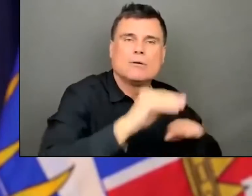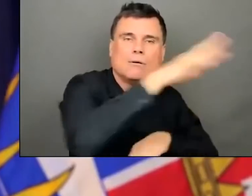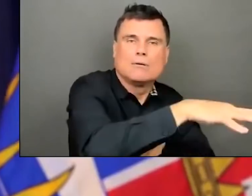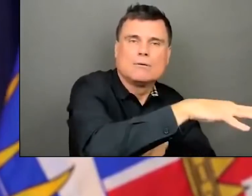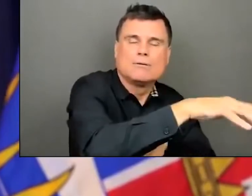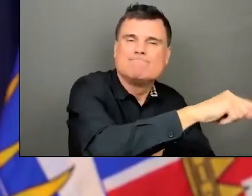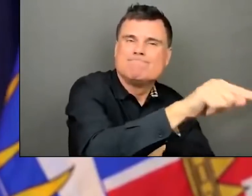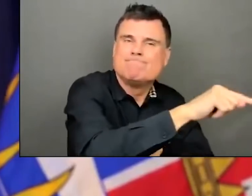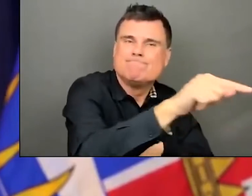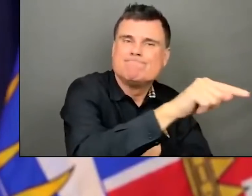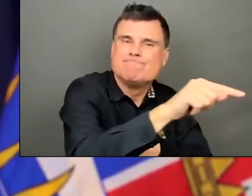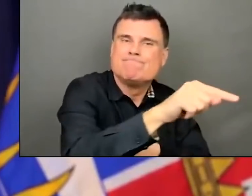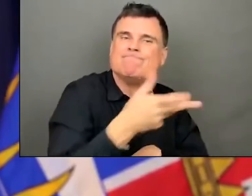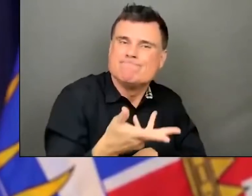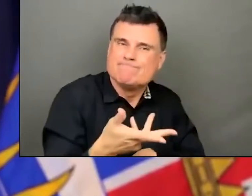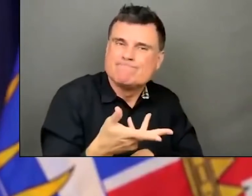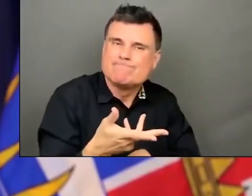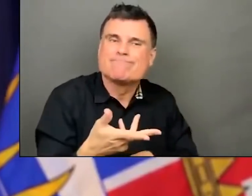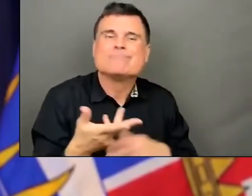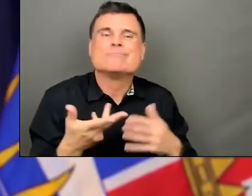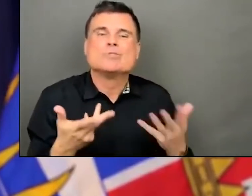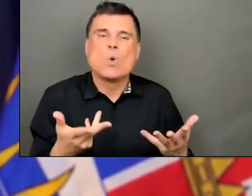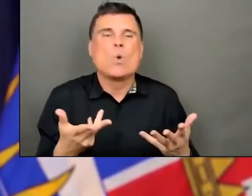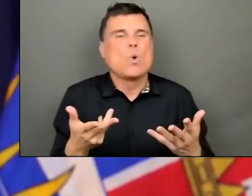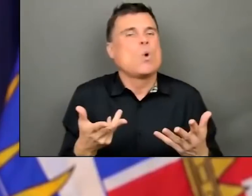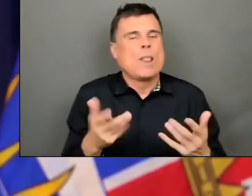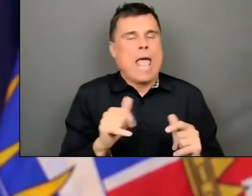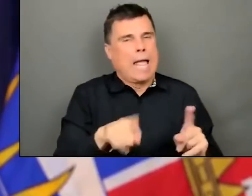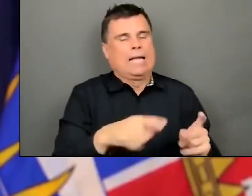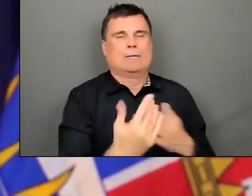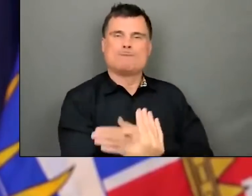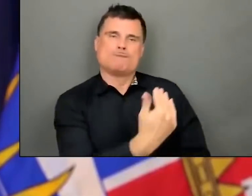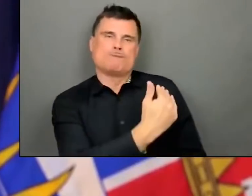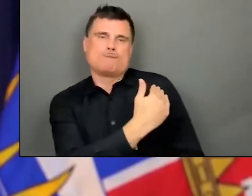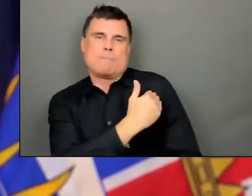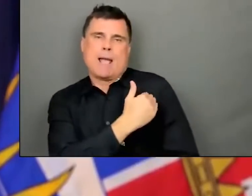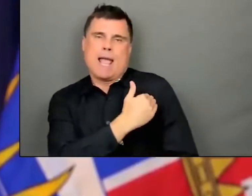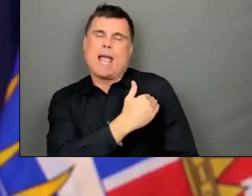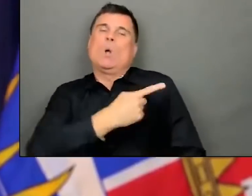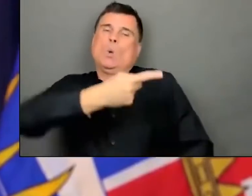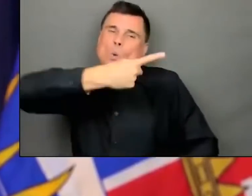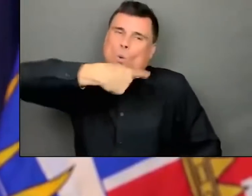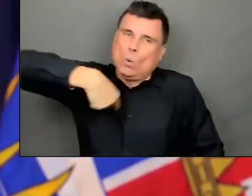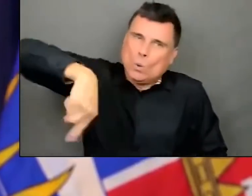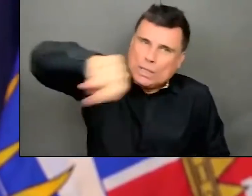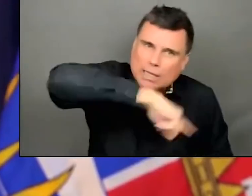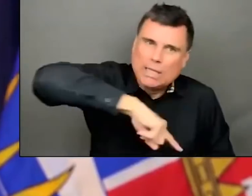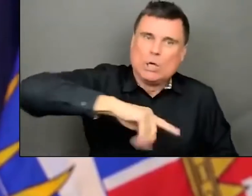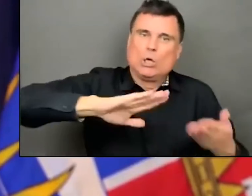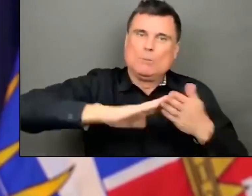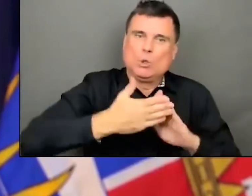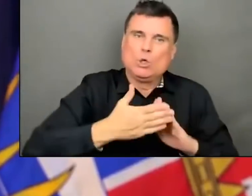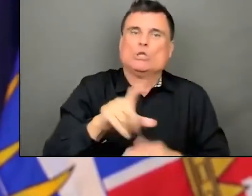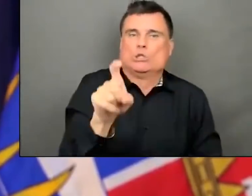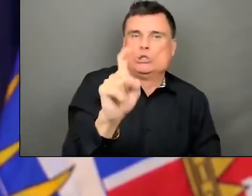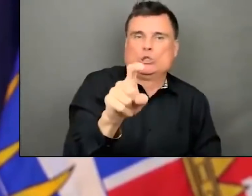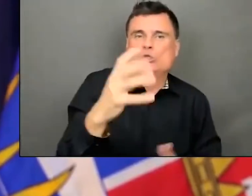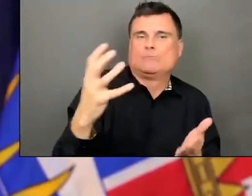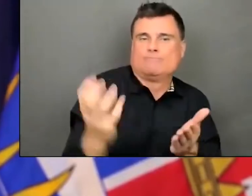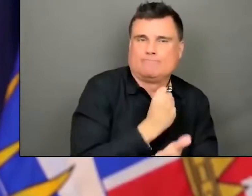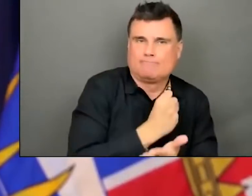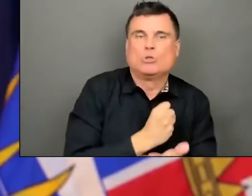asymptomatic. And so we do include all of those cases as we monitor these, but we are hopeful that with the booster dose and